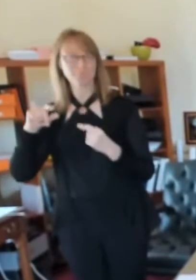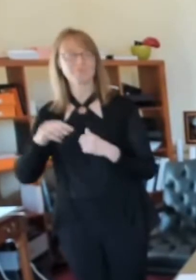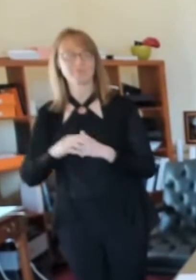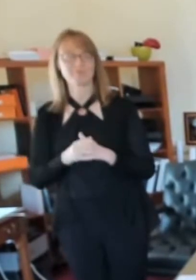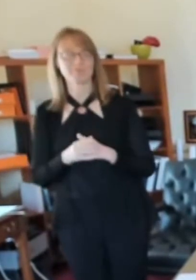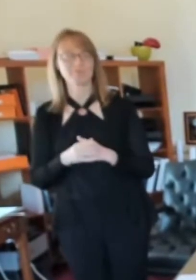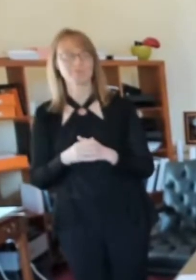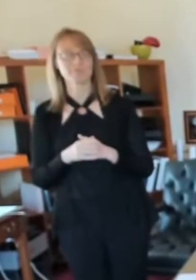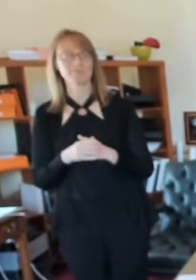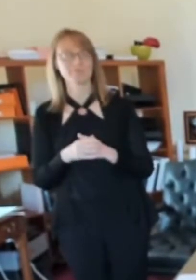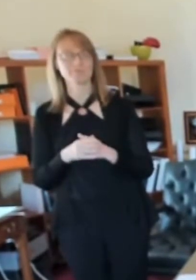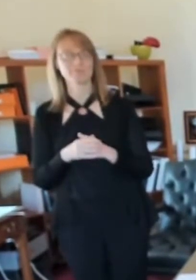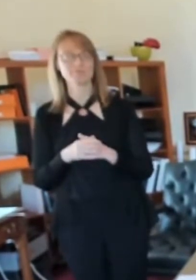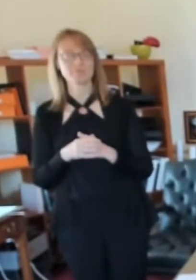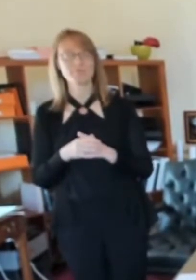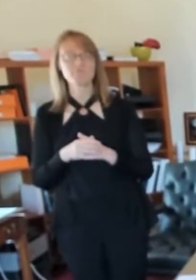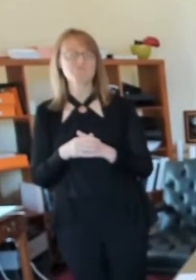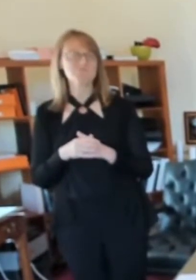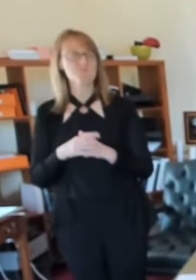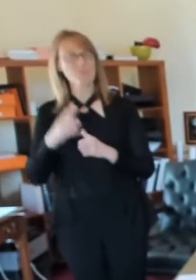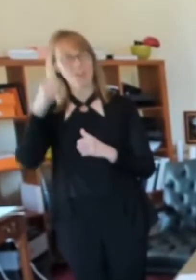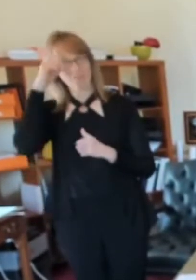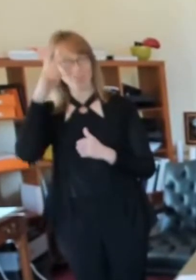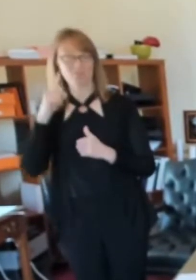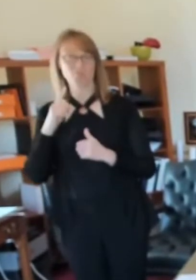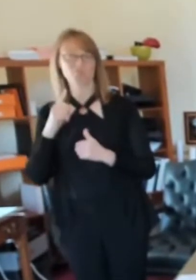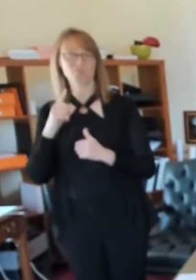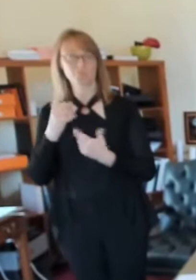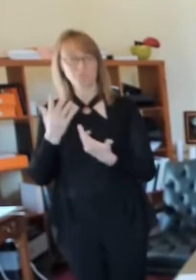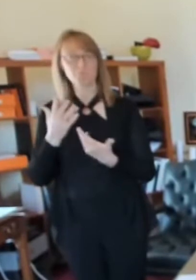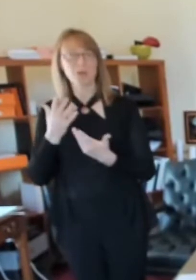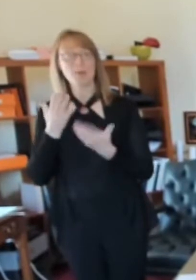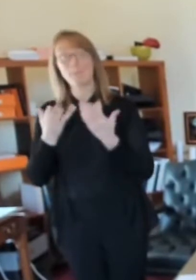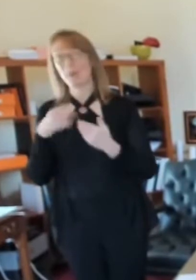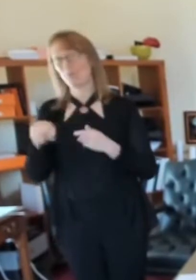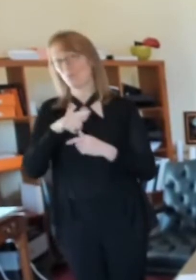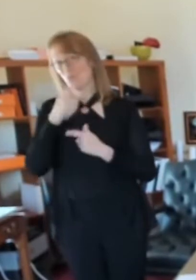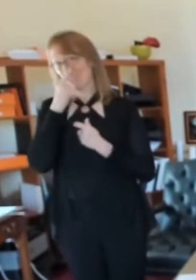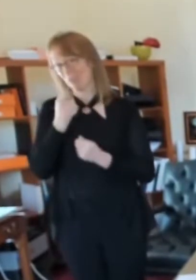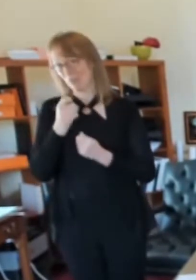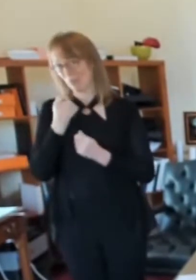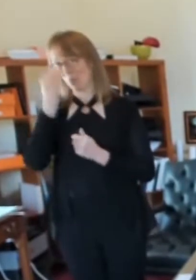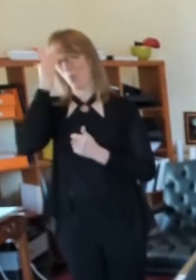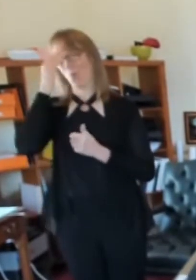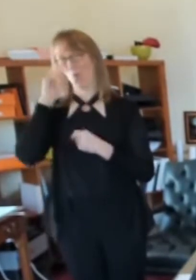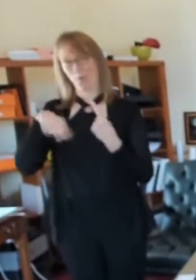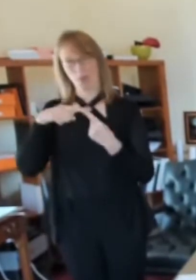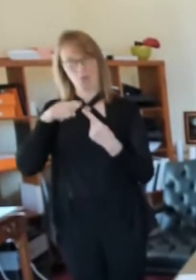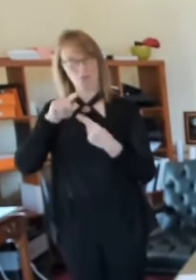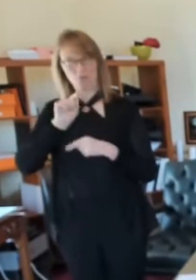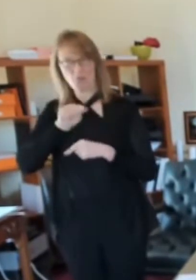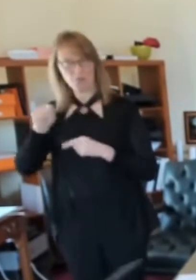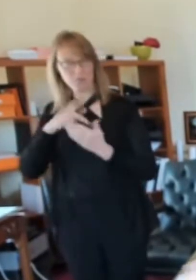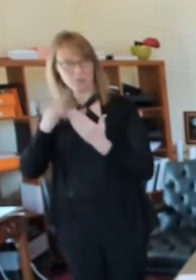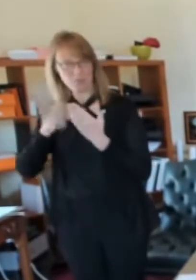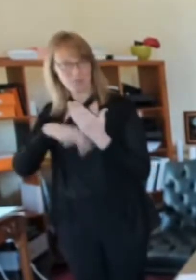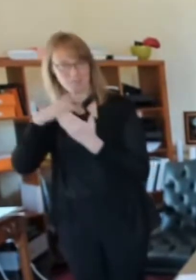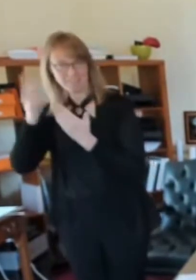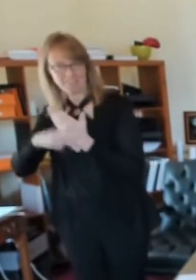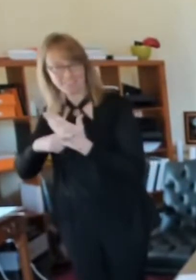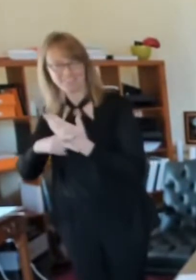Just thought it might be something they're really good projects. I thought it might be something you'd be interested in knowing about. So let's start here with